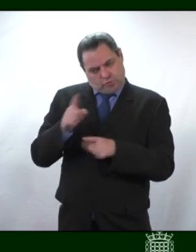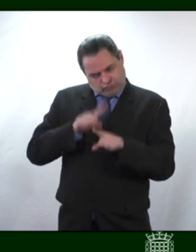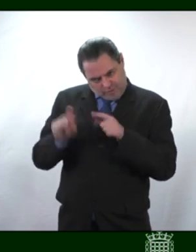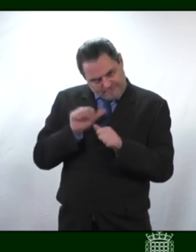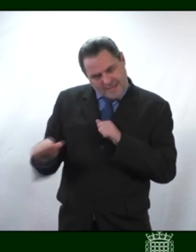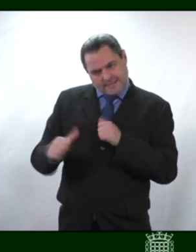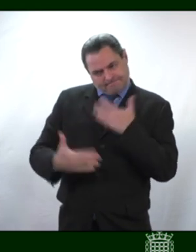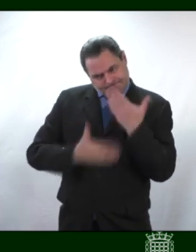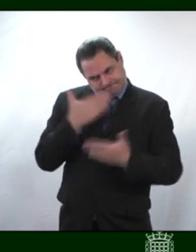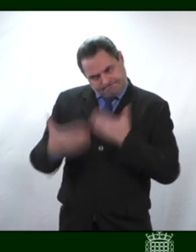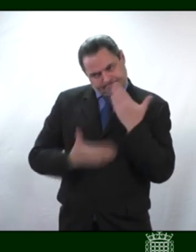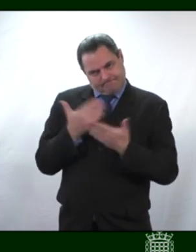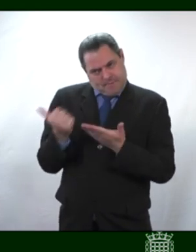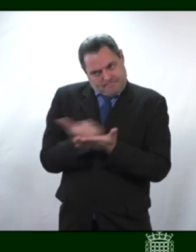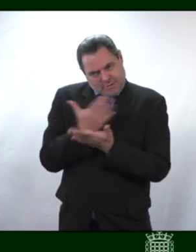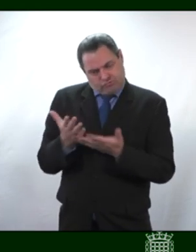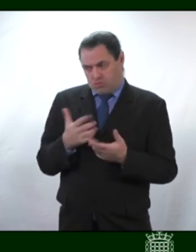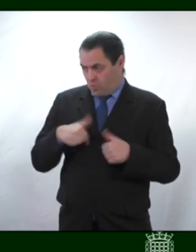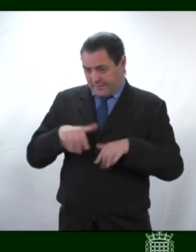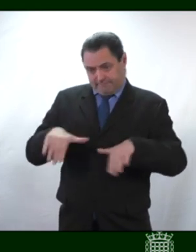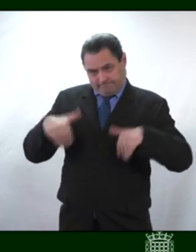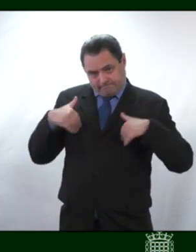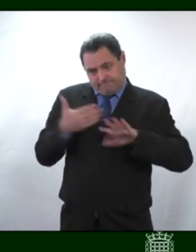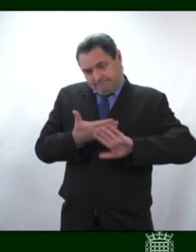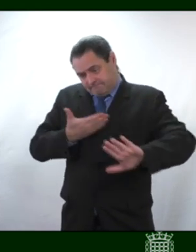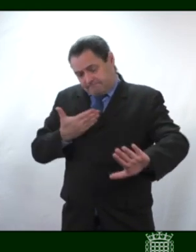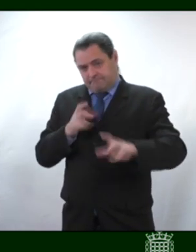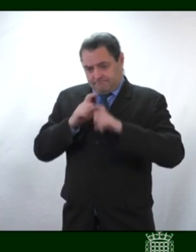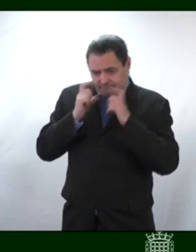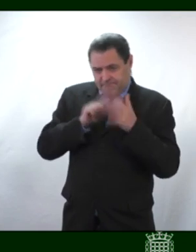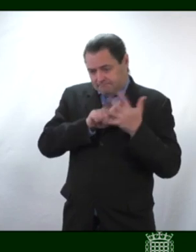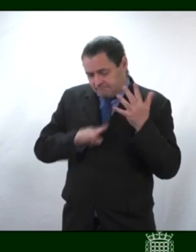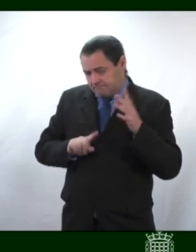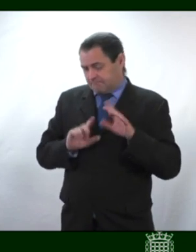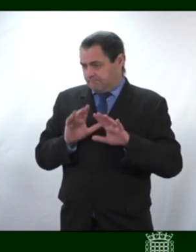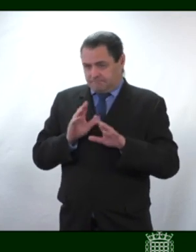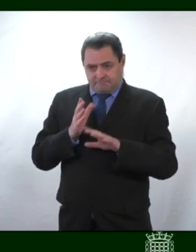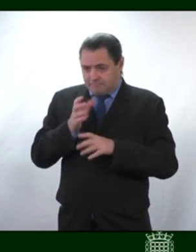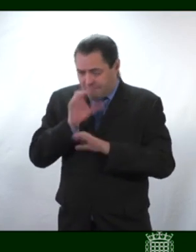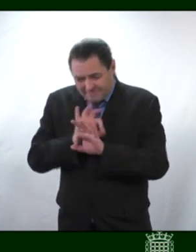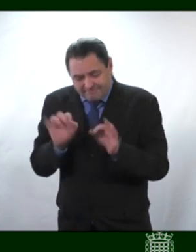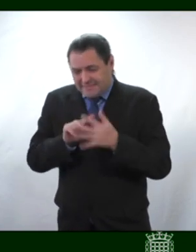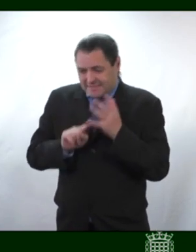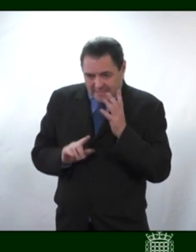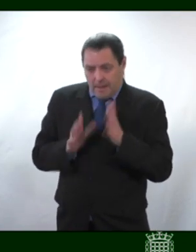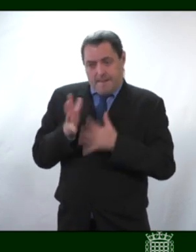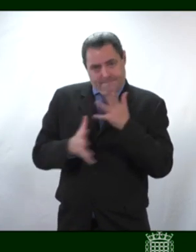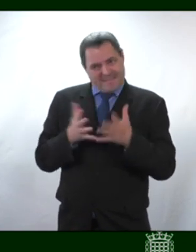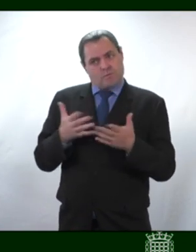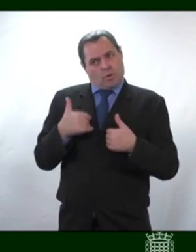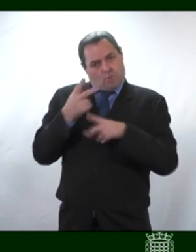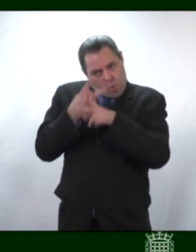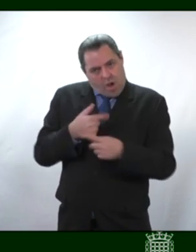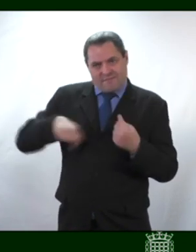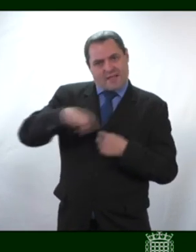through and come together once again so we can look after the people and the communities that we love. And I commend this statement to the